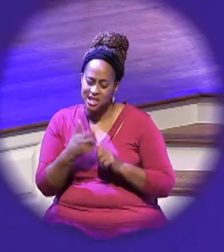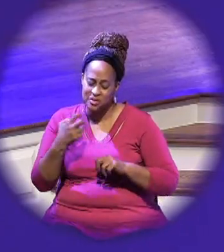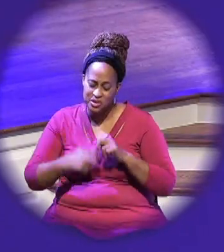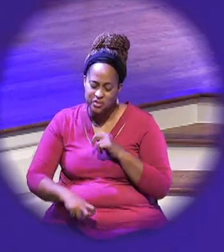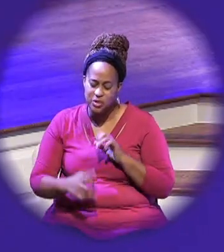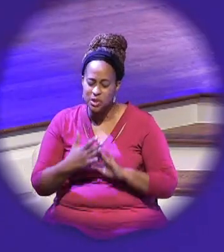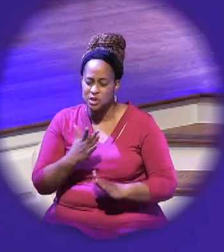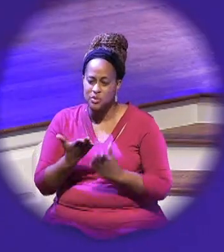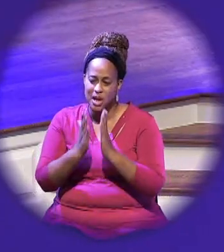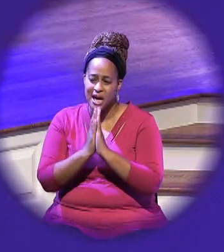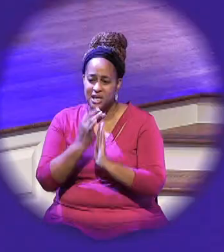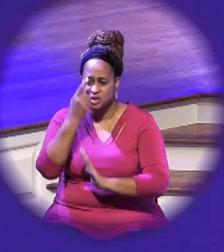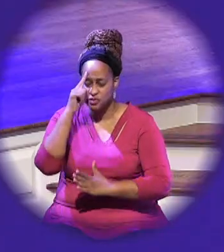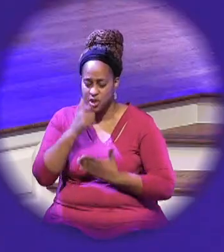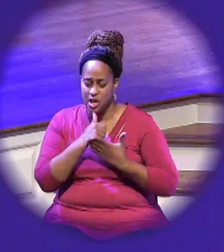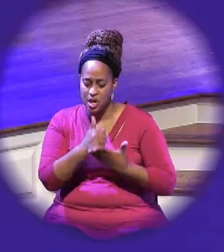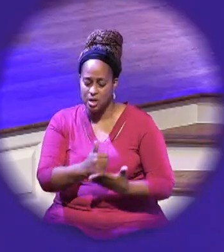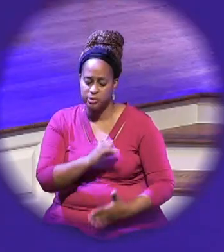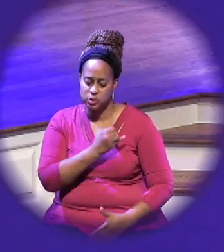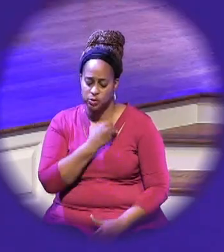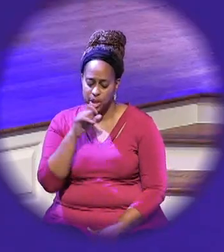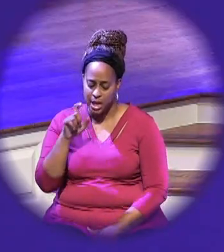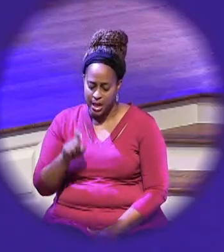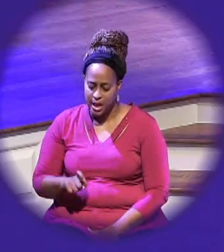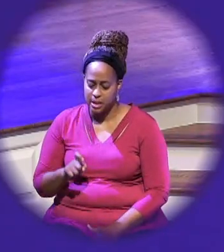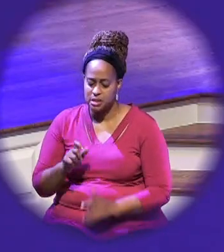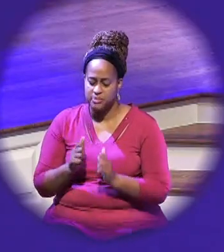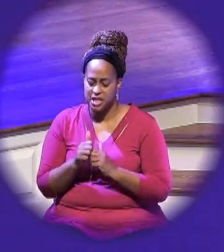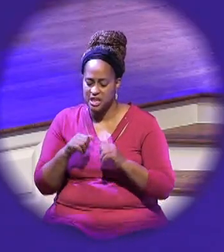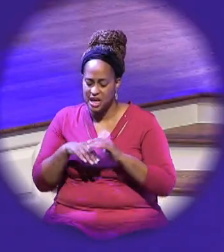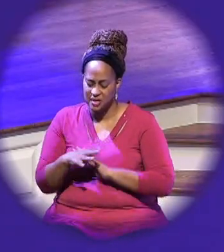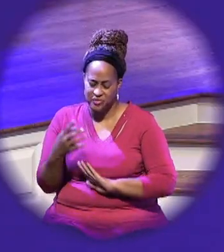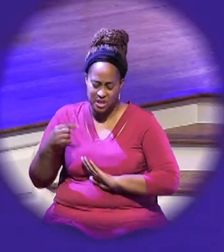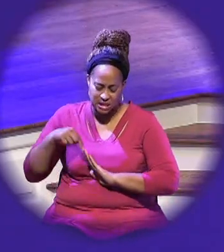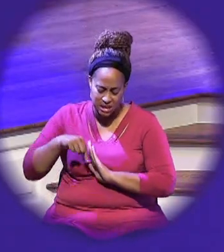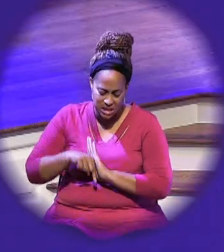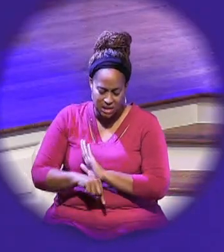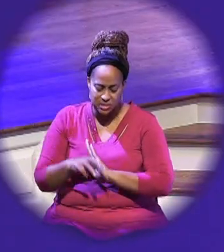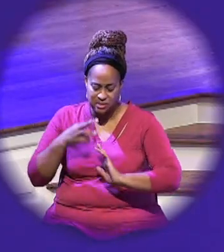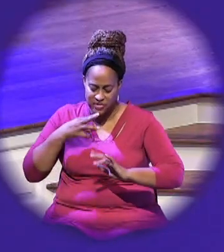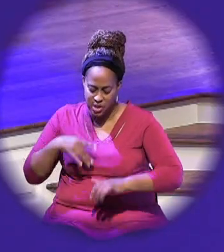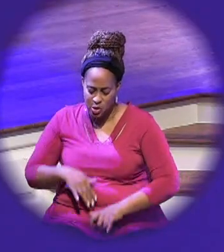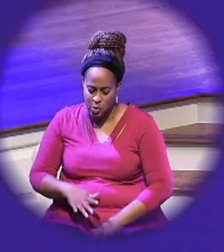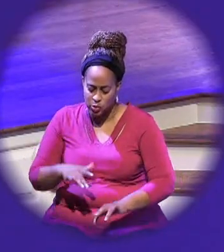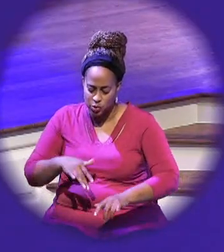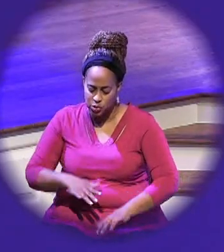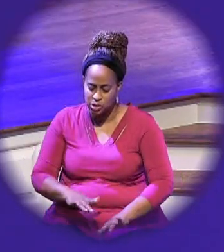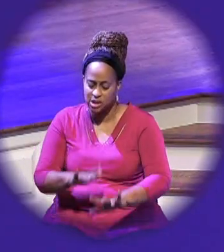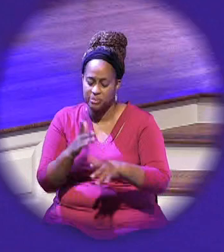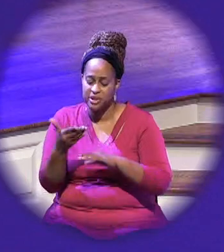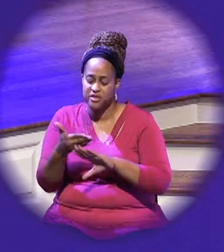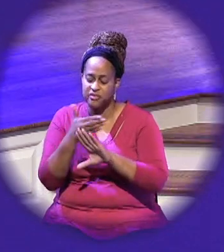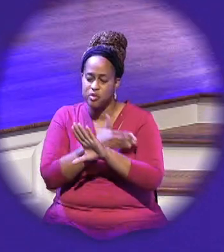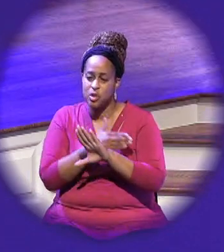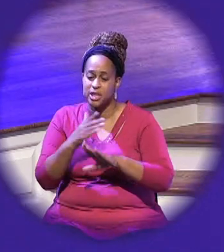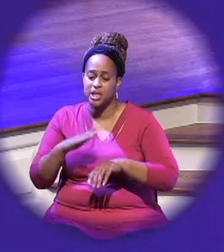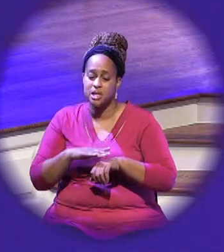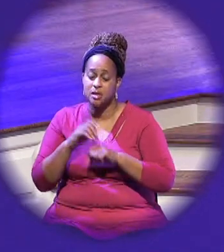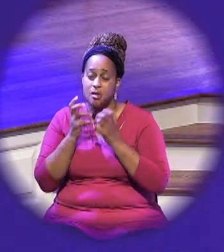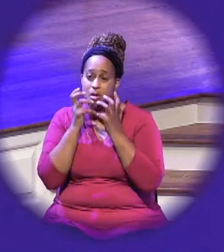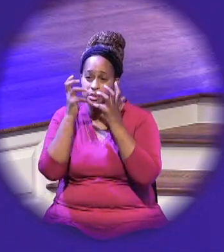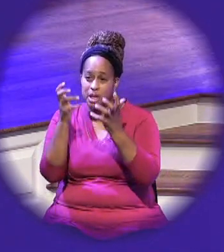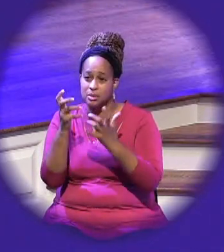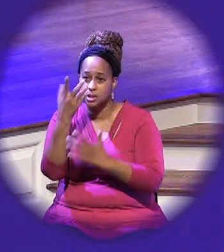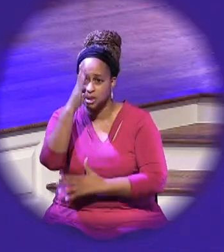is to ask for help, that Jonah had to be at the depths of the ocean before he called out to